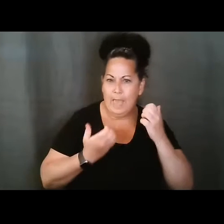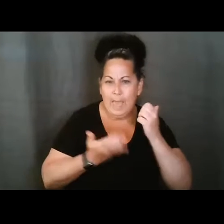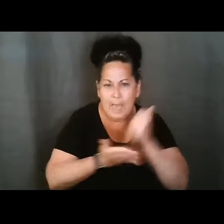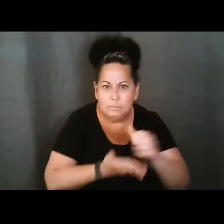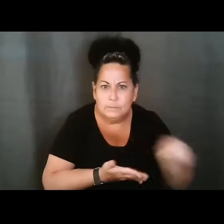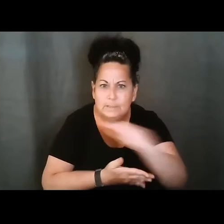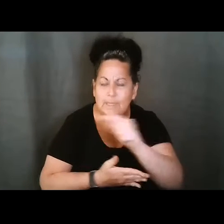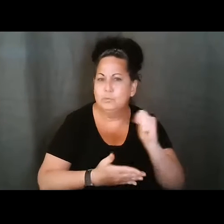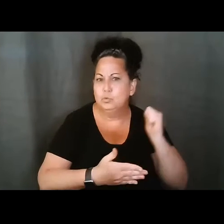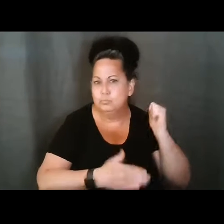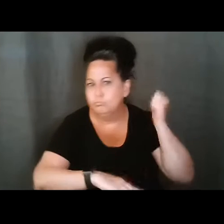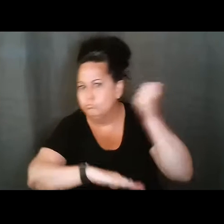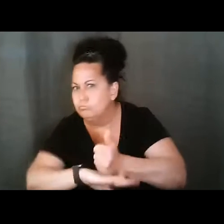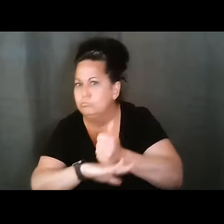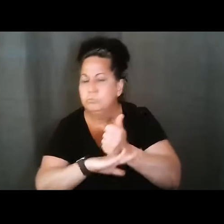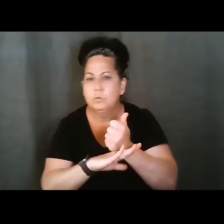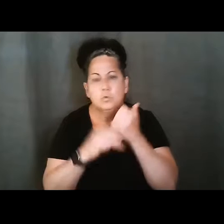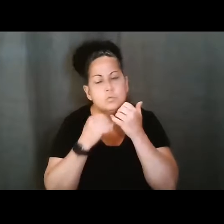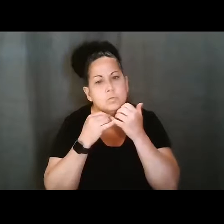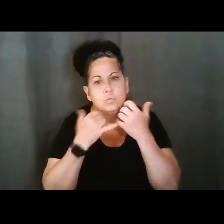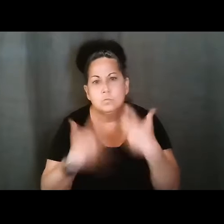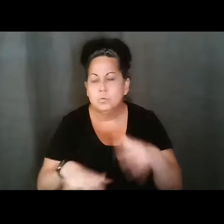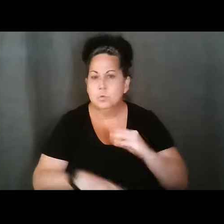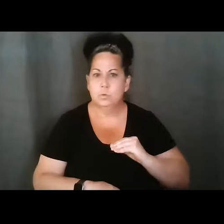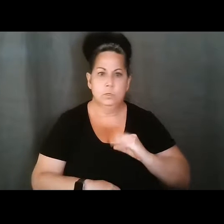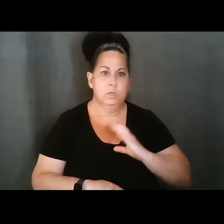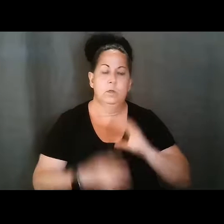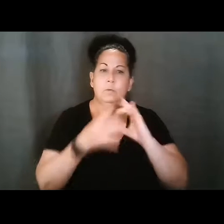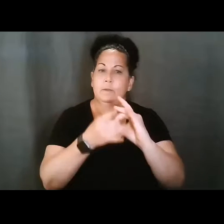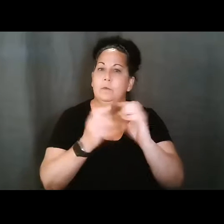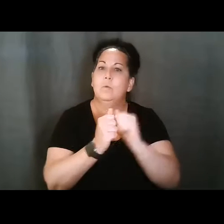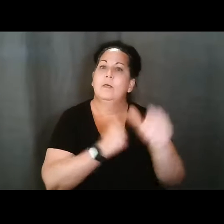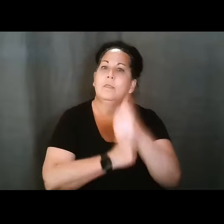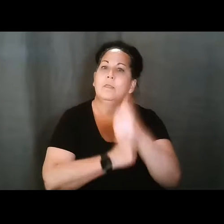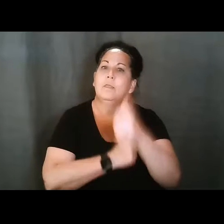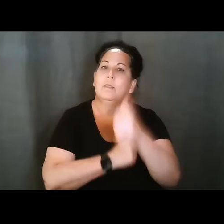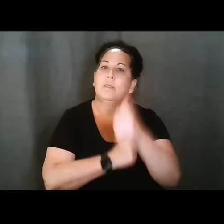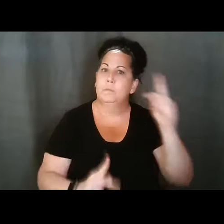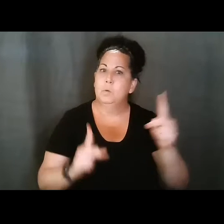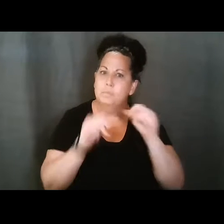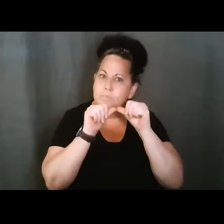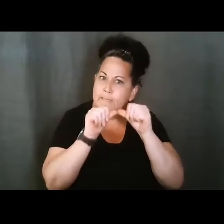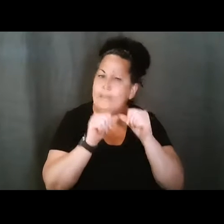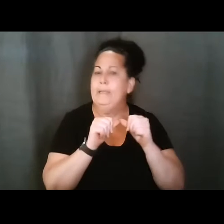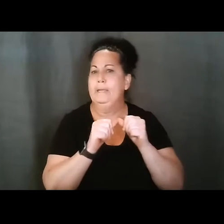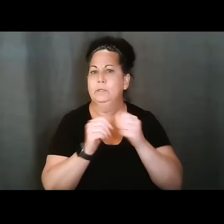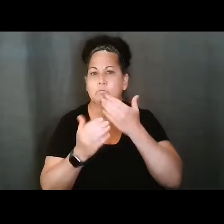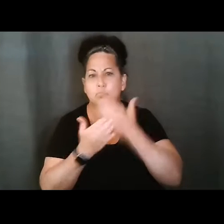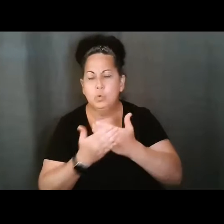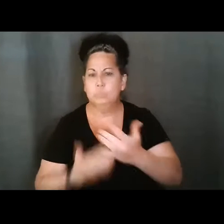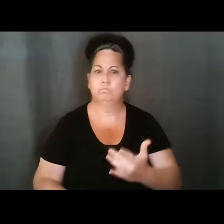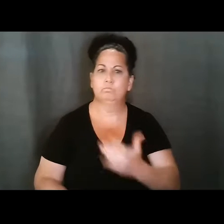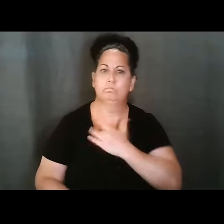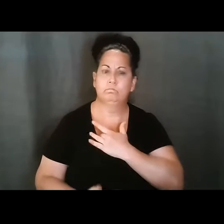others. We absolutely have to teach our children the importance of getting along and building positive relationship with others. Help them to